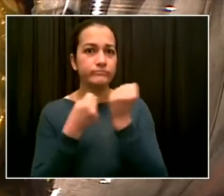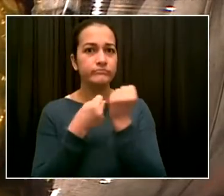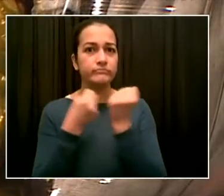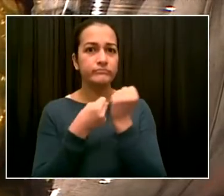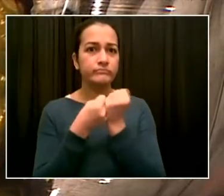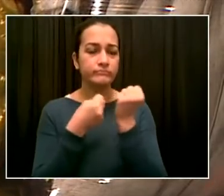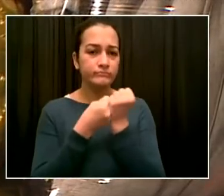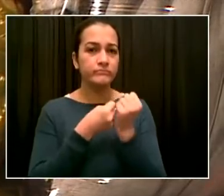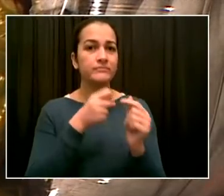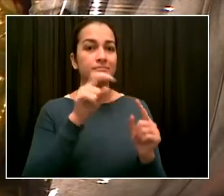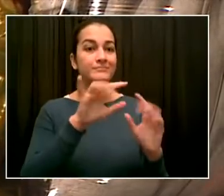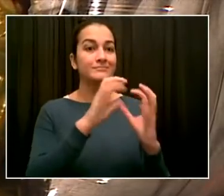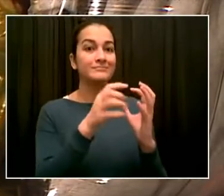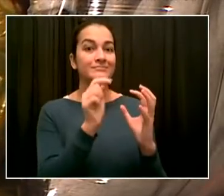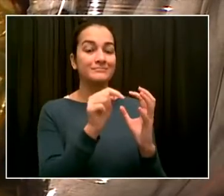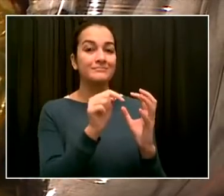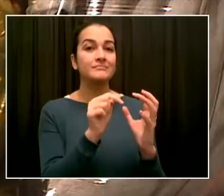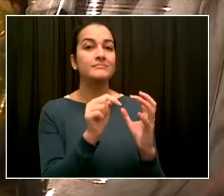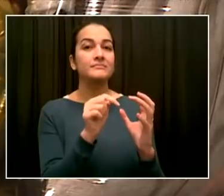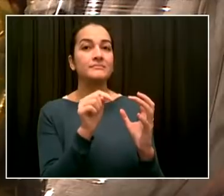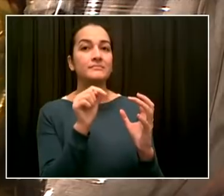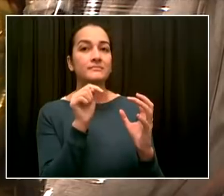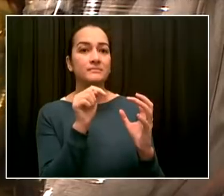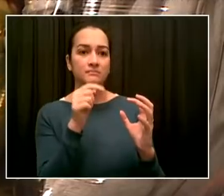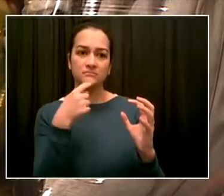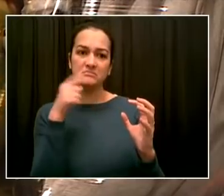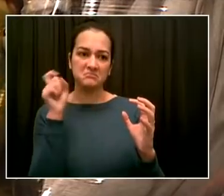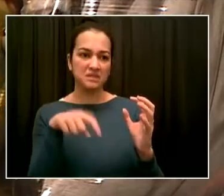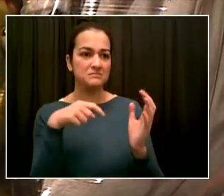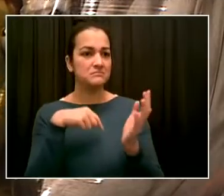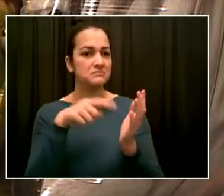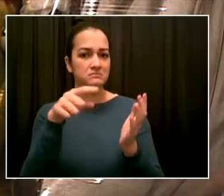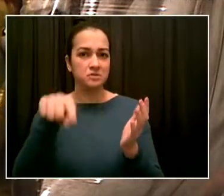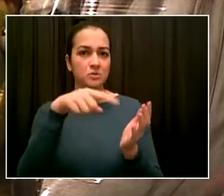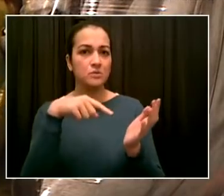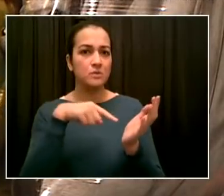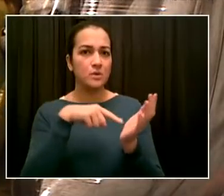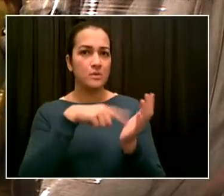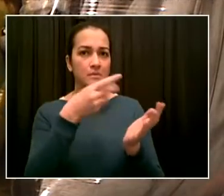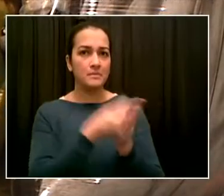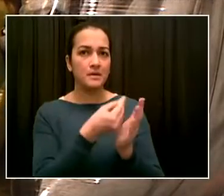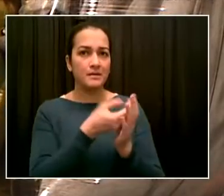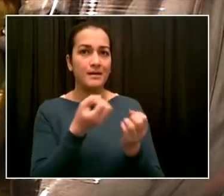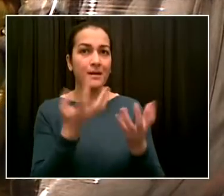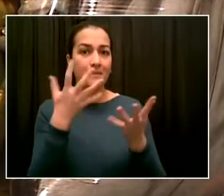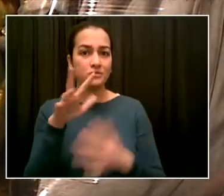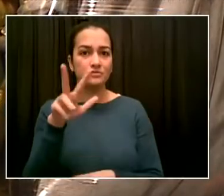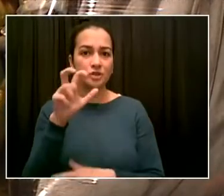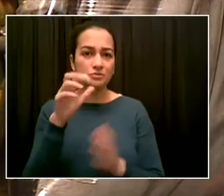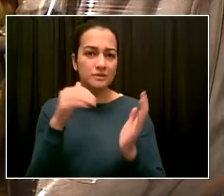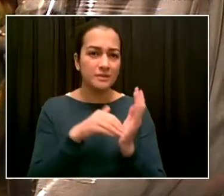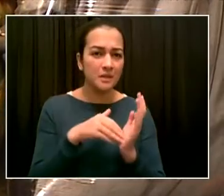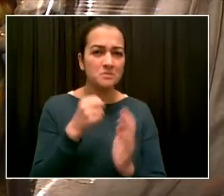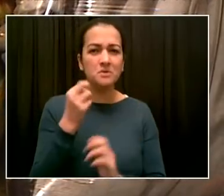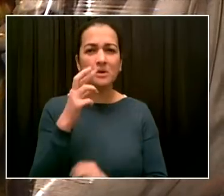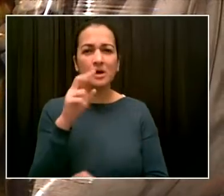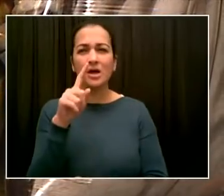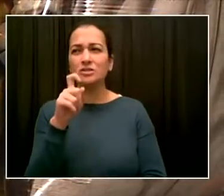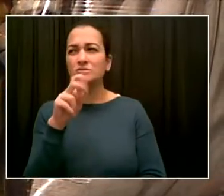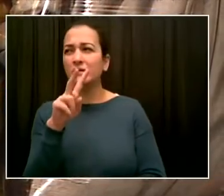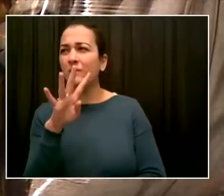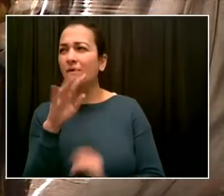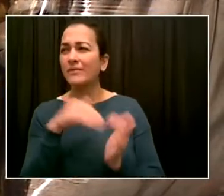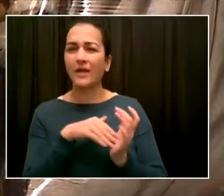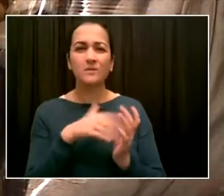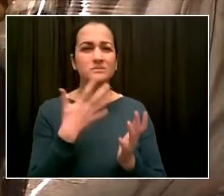have been mentioning the number $425,000, which is what it would be with interest. Have they communicated to you how much money you actually owe? Are